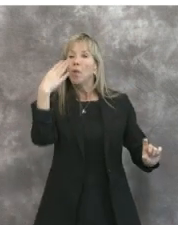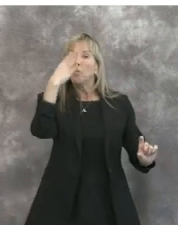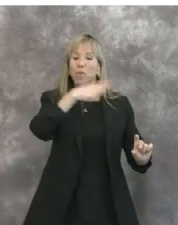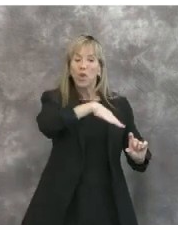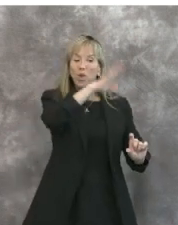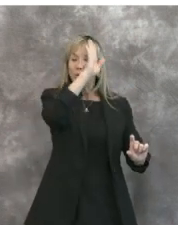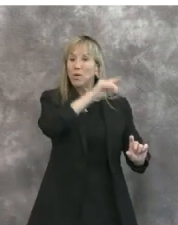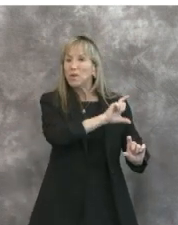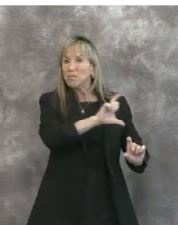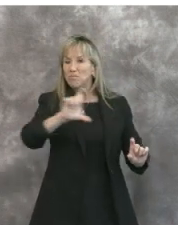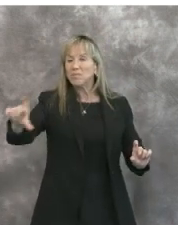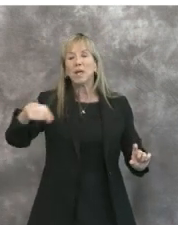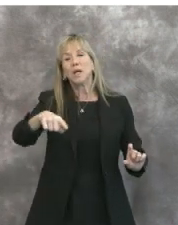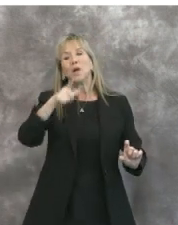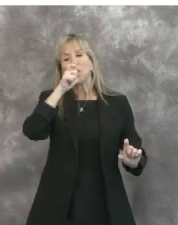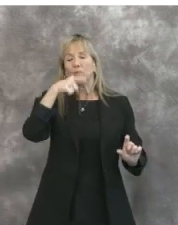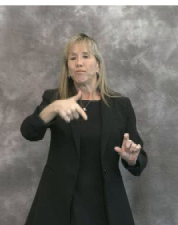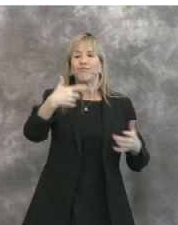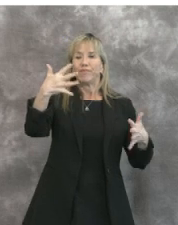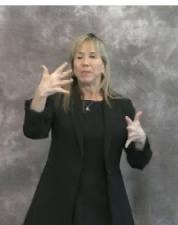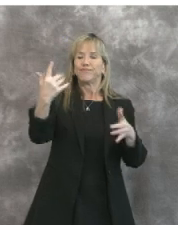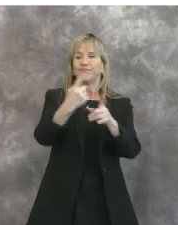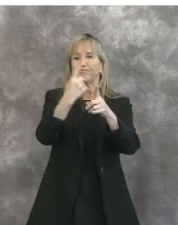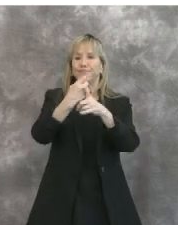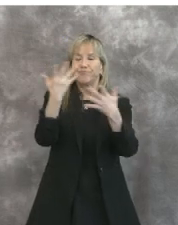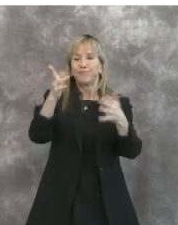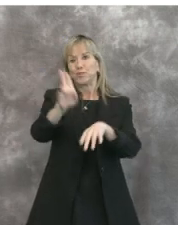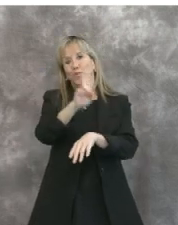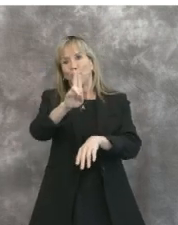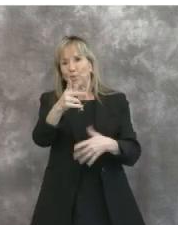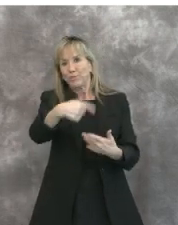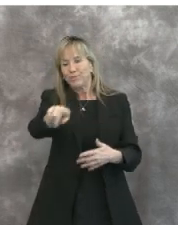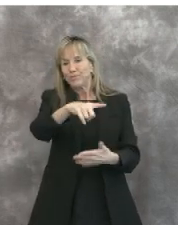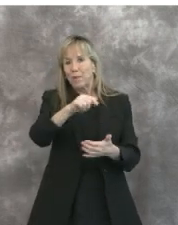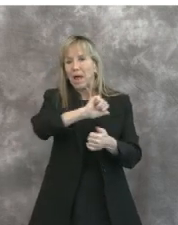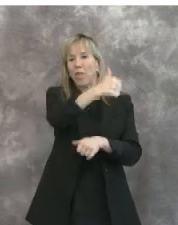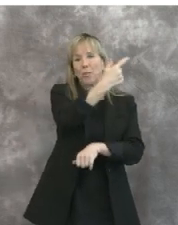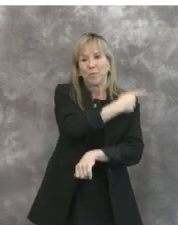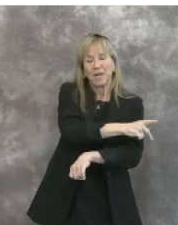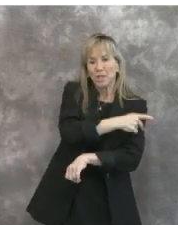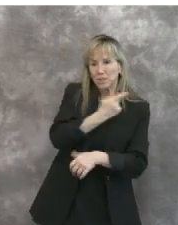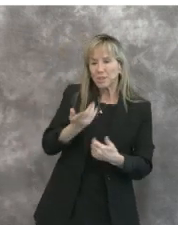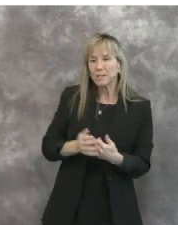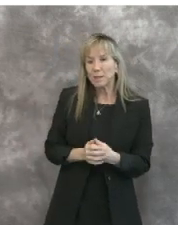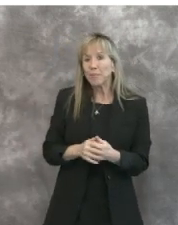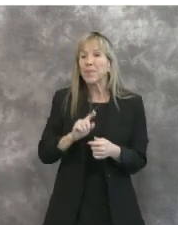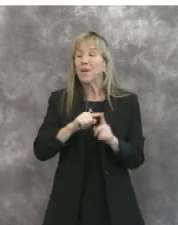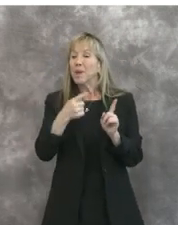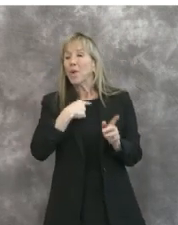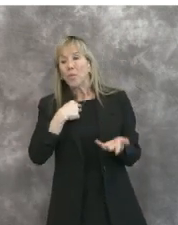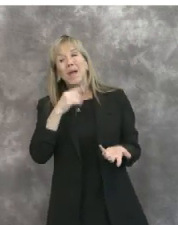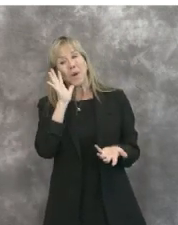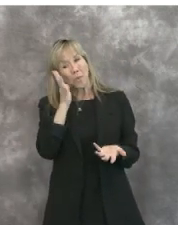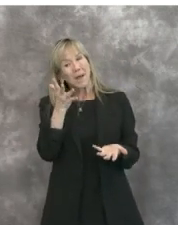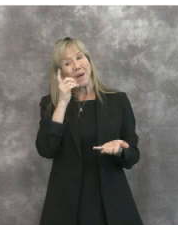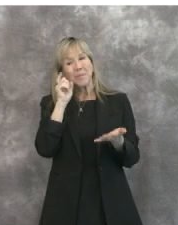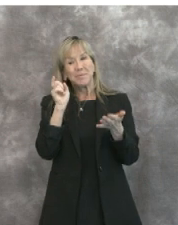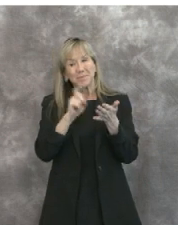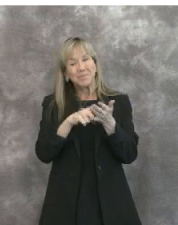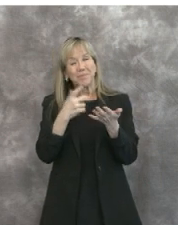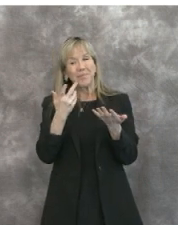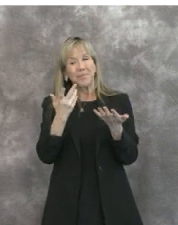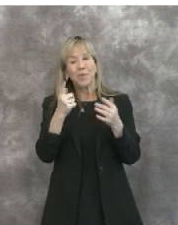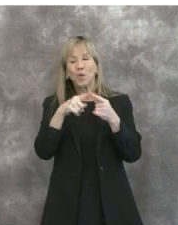current beds in use. We do expect as we move forward into the coming weeks to see that blue line begin to increase. We saw